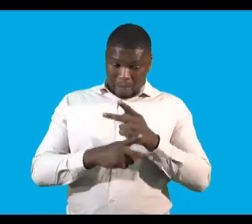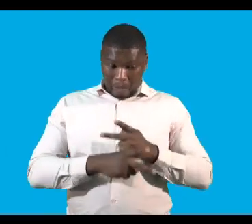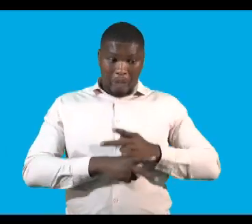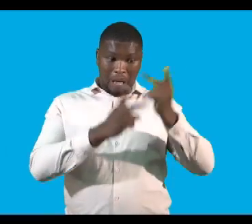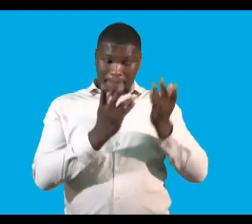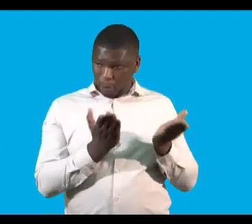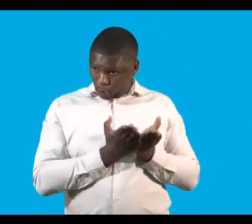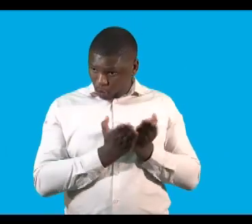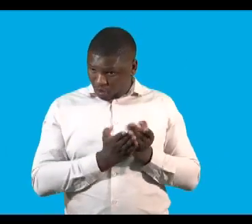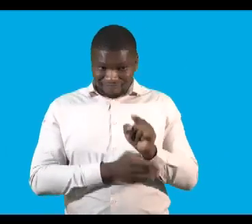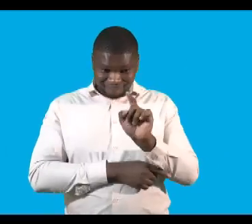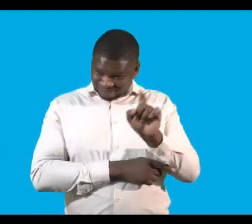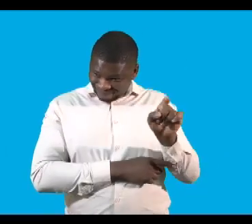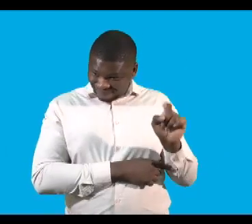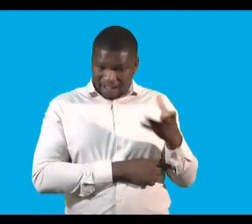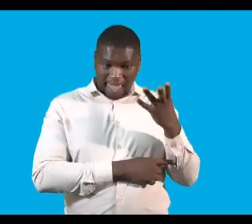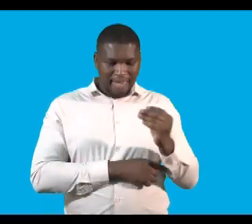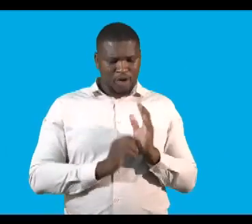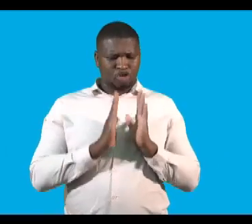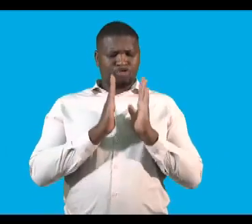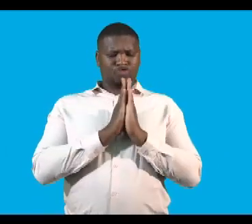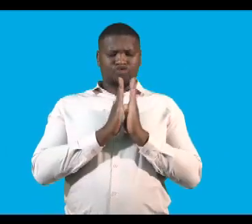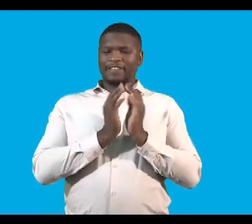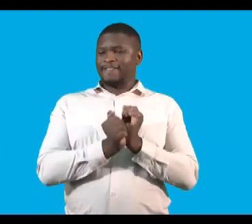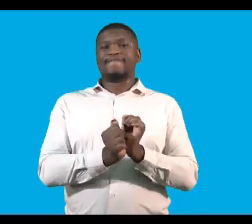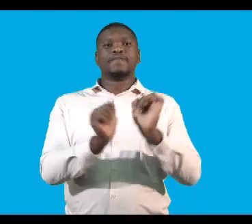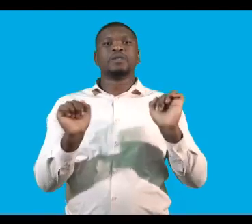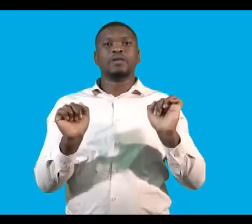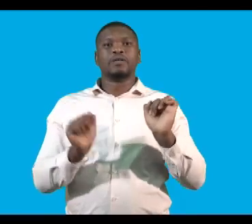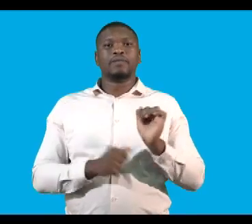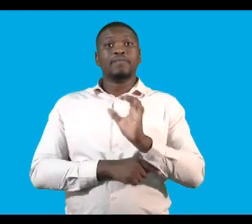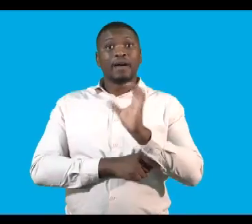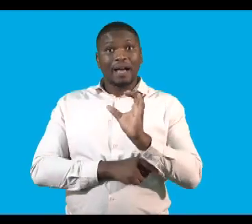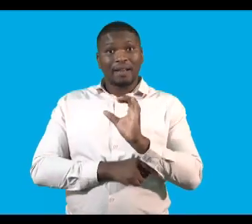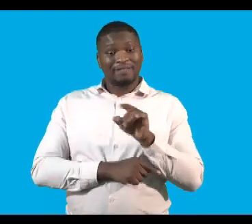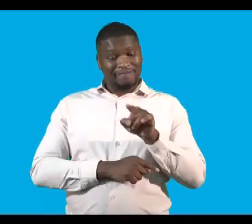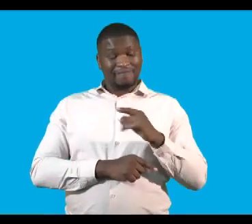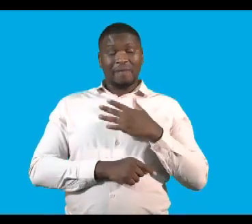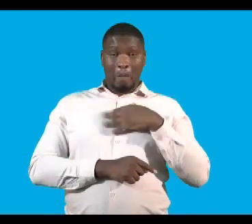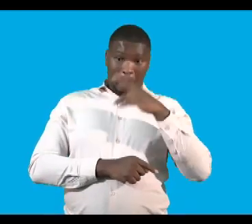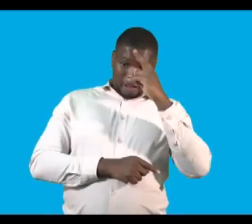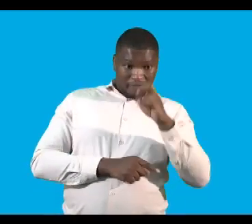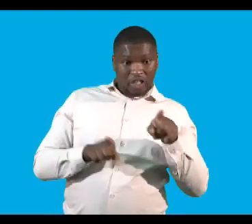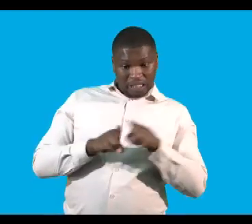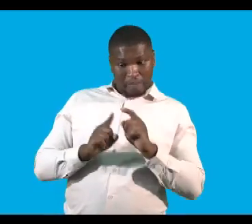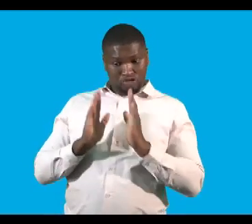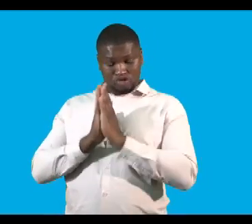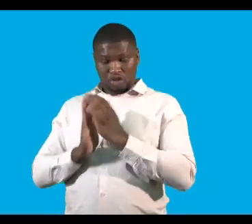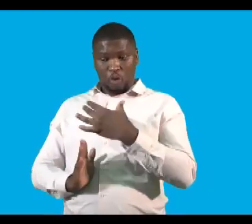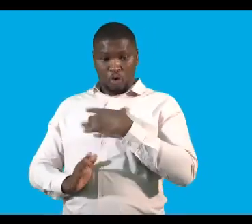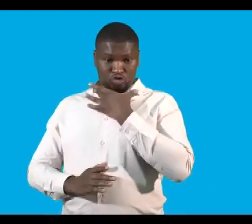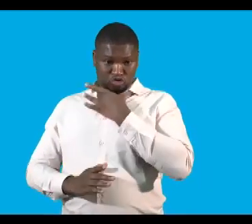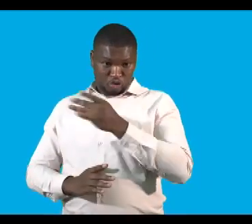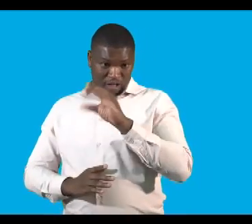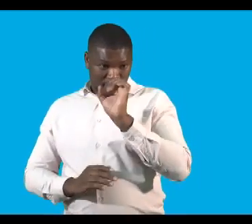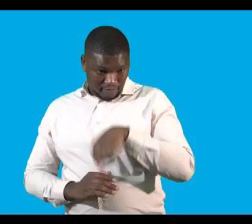ensure religious freedom. Calvin believes that the same rights that are assigned to people who reject religious practices